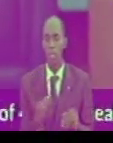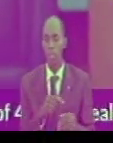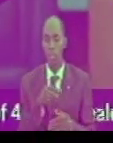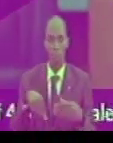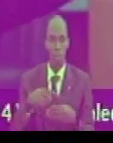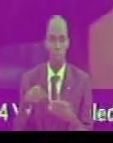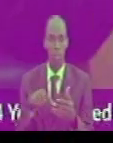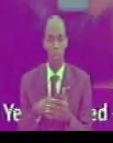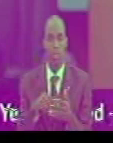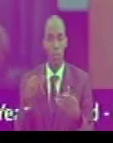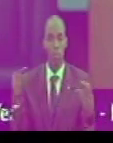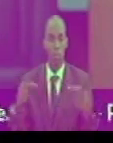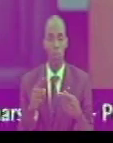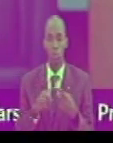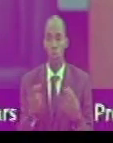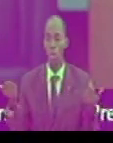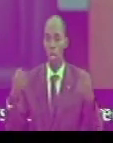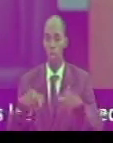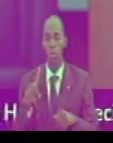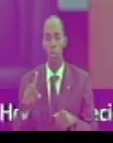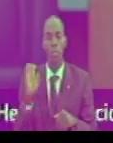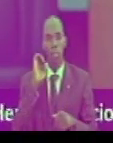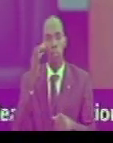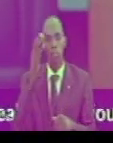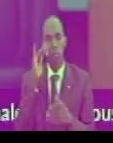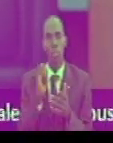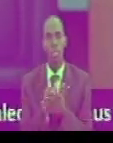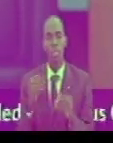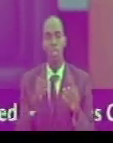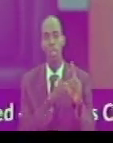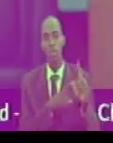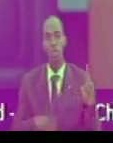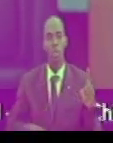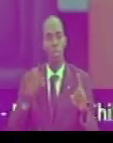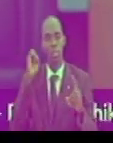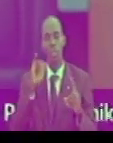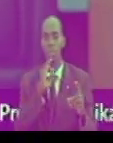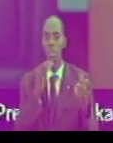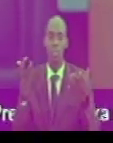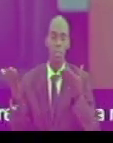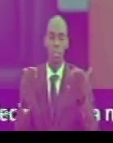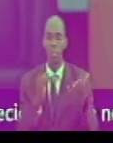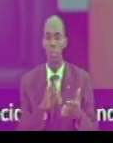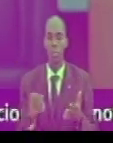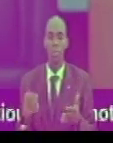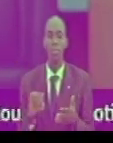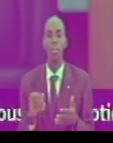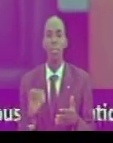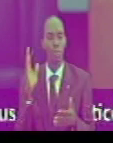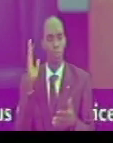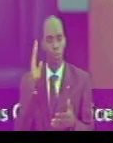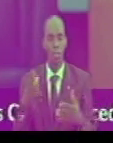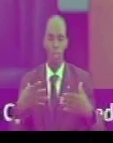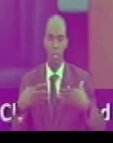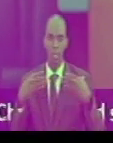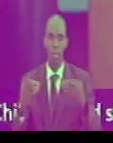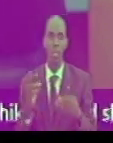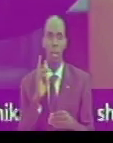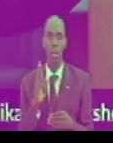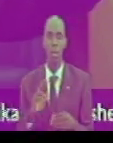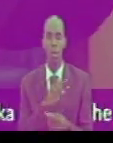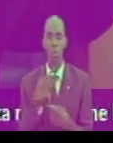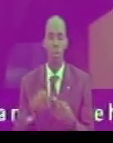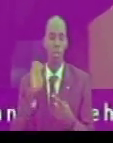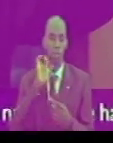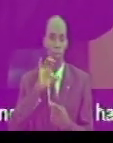in Jesus' name. So when I got to this camp on Tuesday, I was on my way to the camp. I met